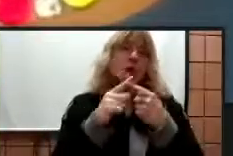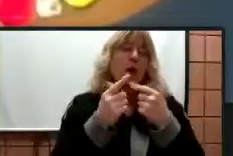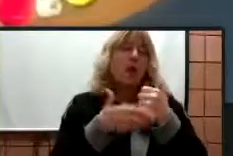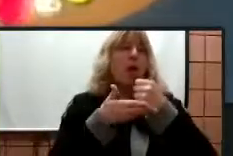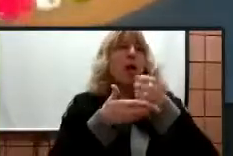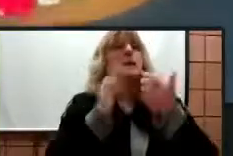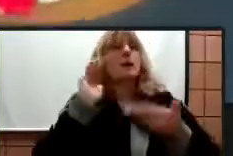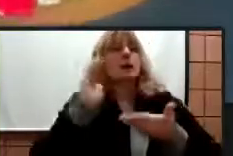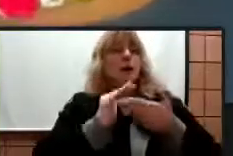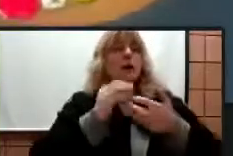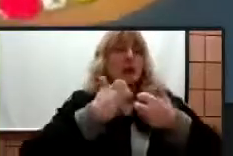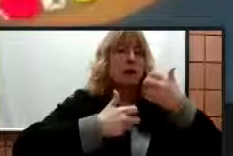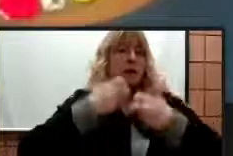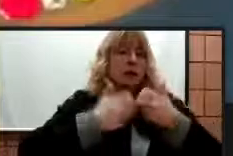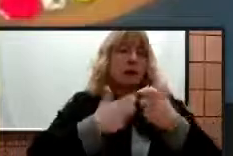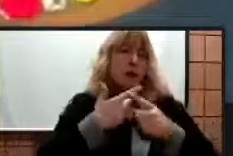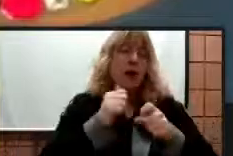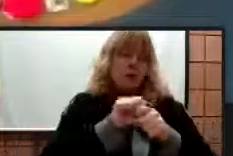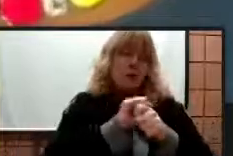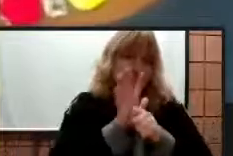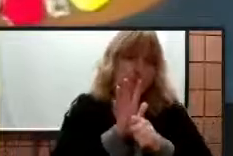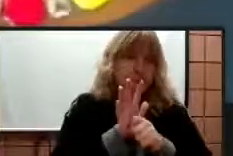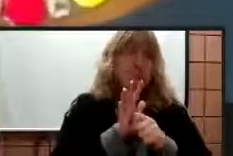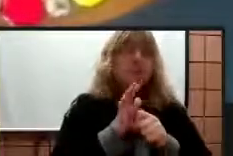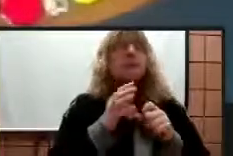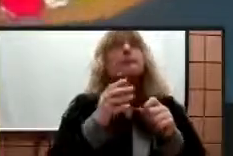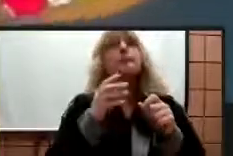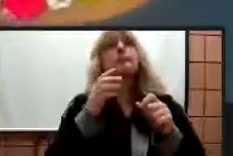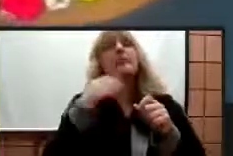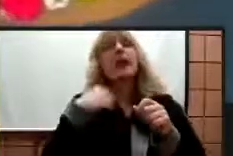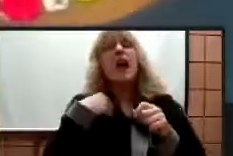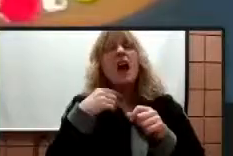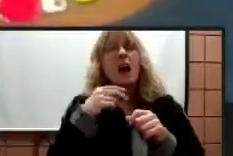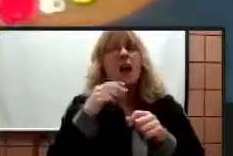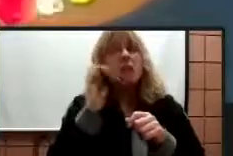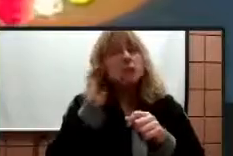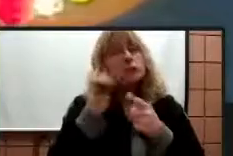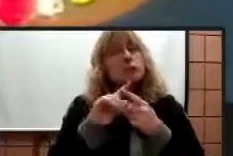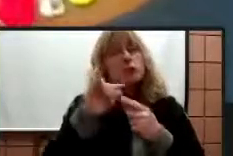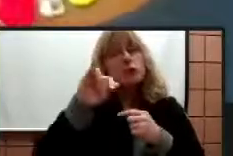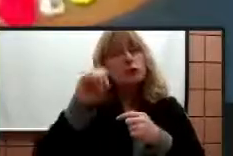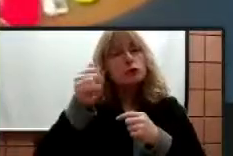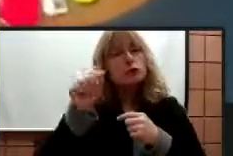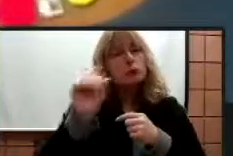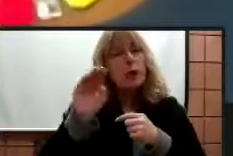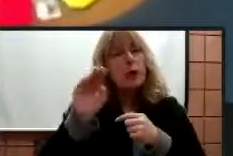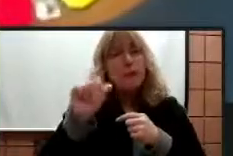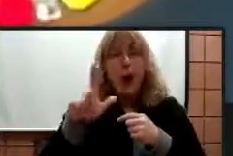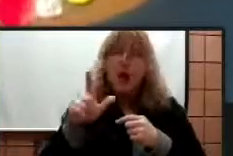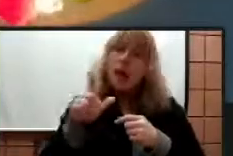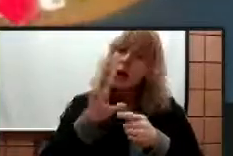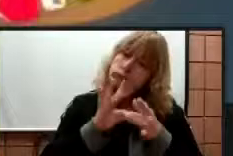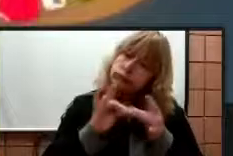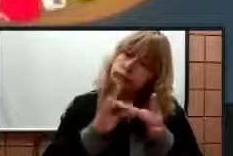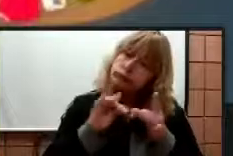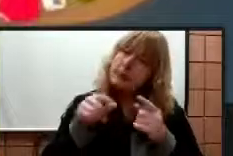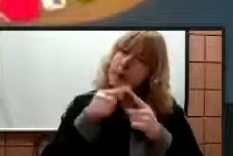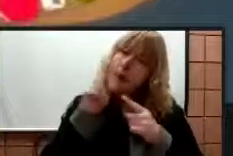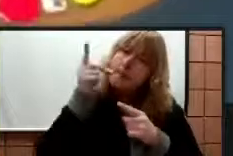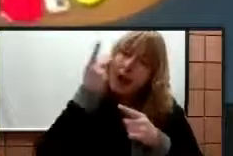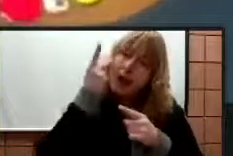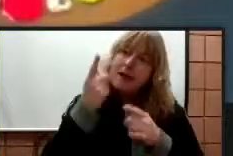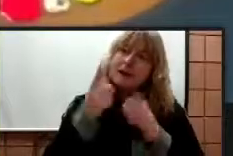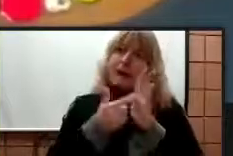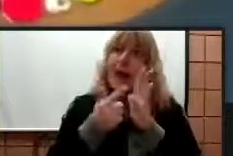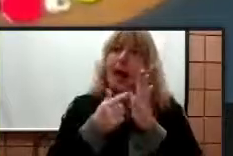came on, and he talked about how, politics and the process sometimes can be quite silly, and